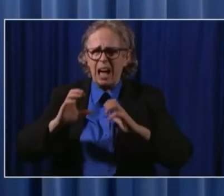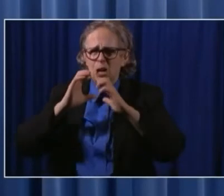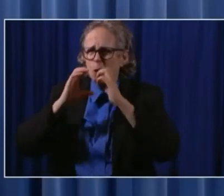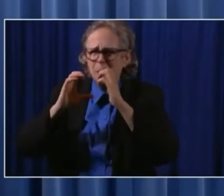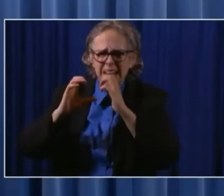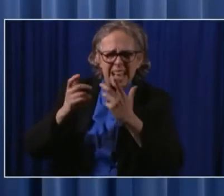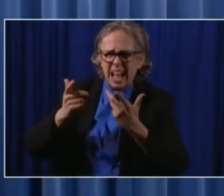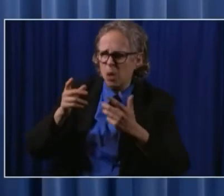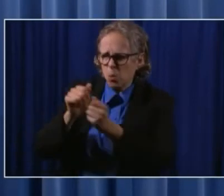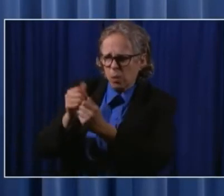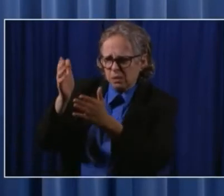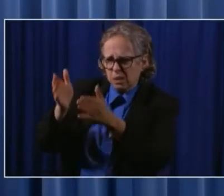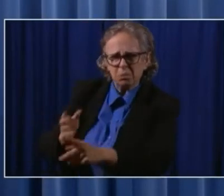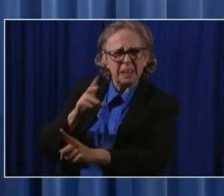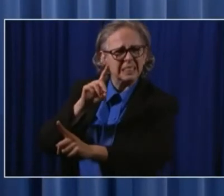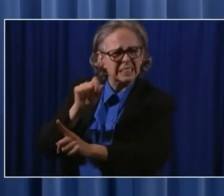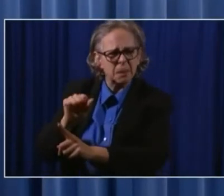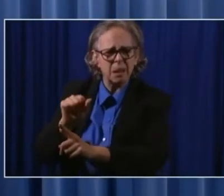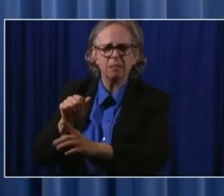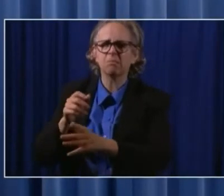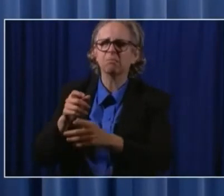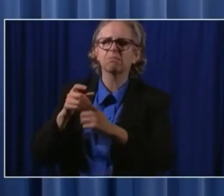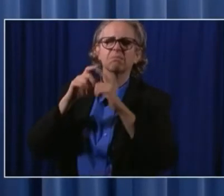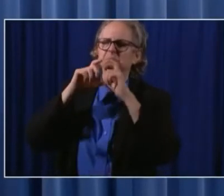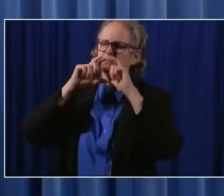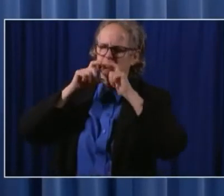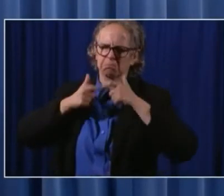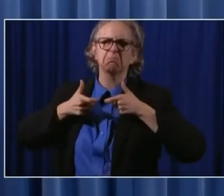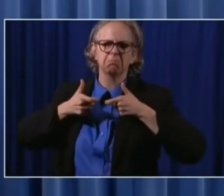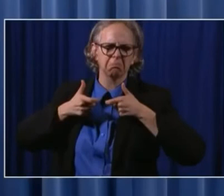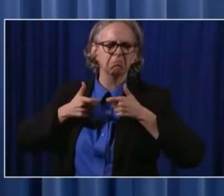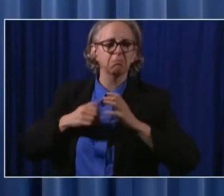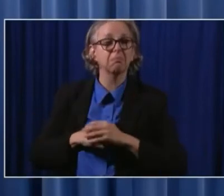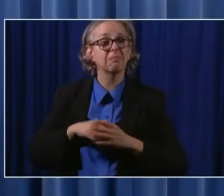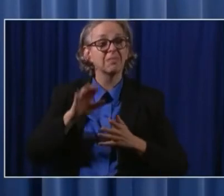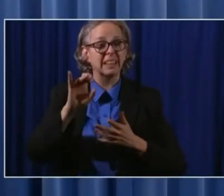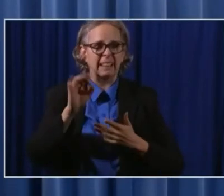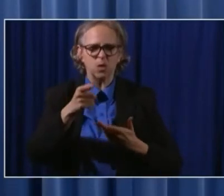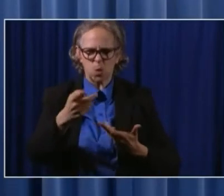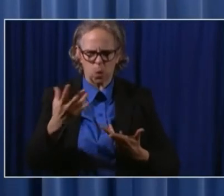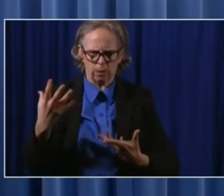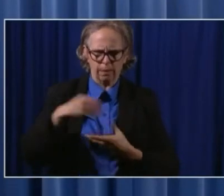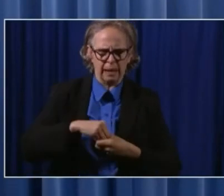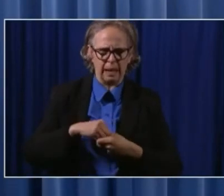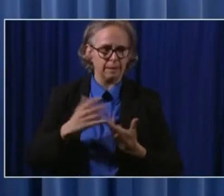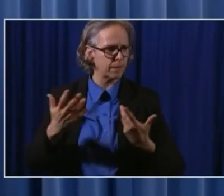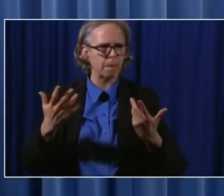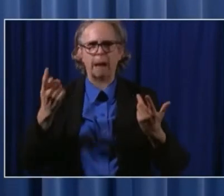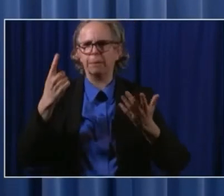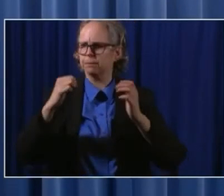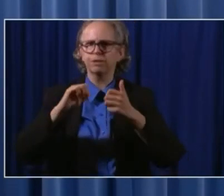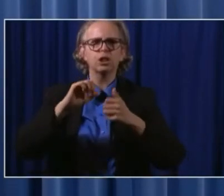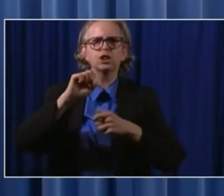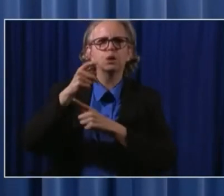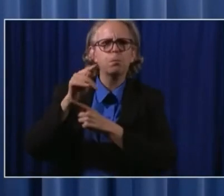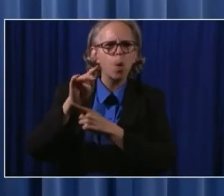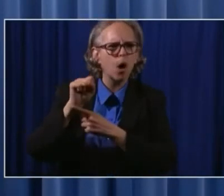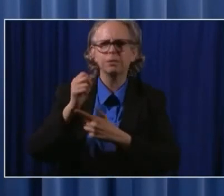who are actively exercising or playing sports. 3, those who officiate at religious services, and this